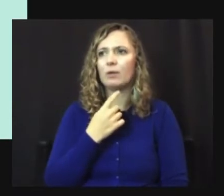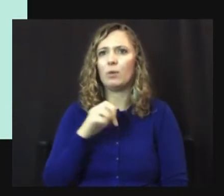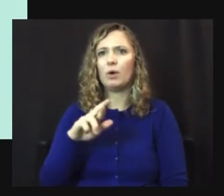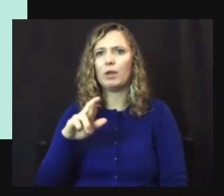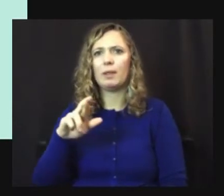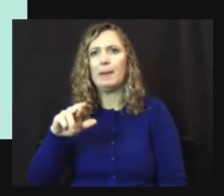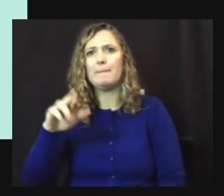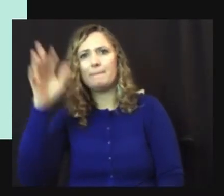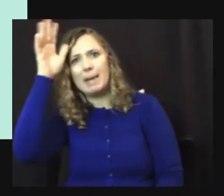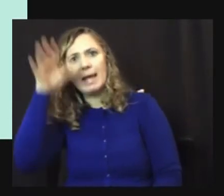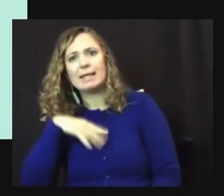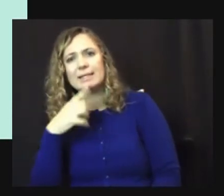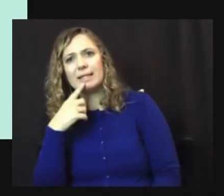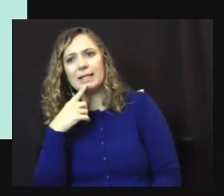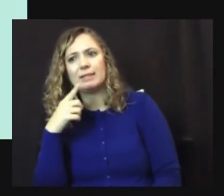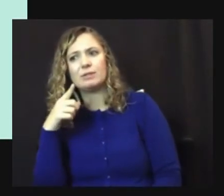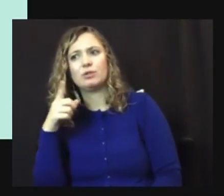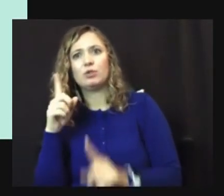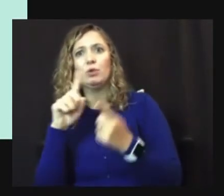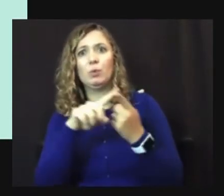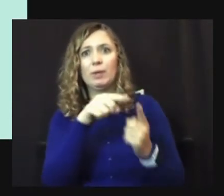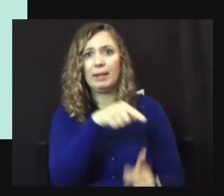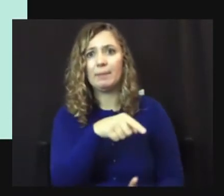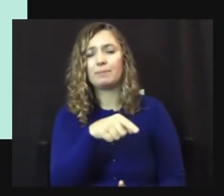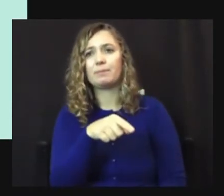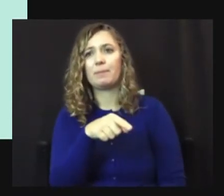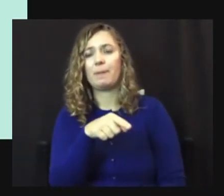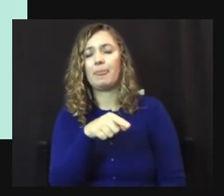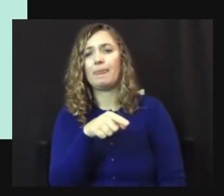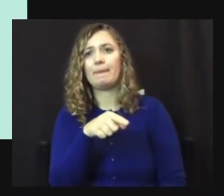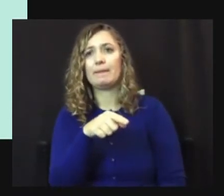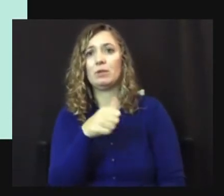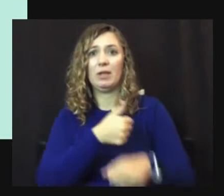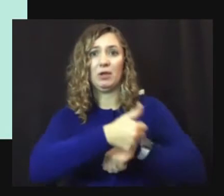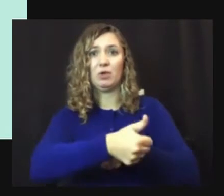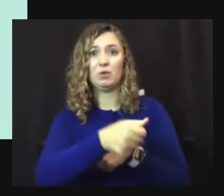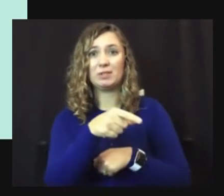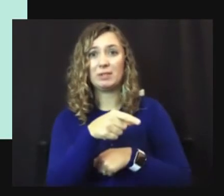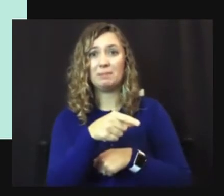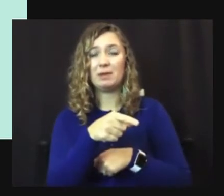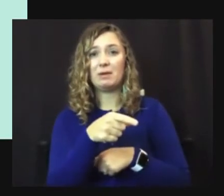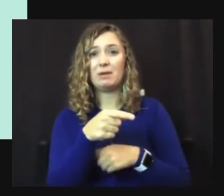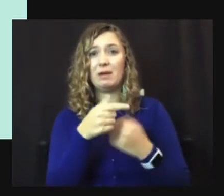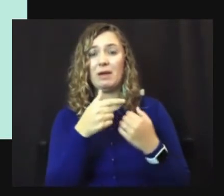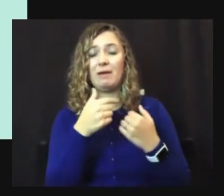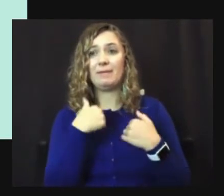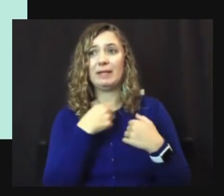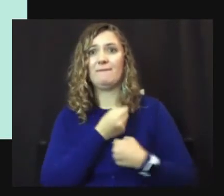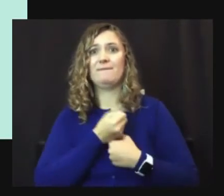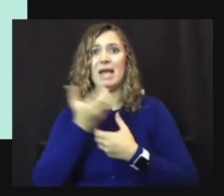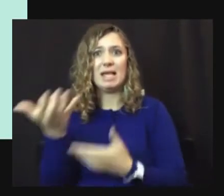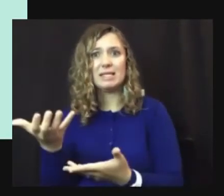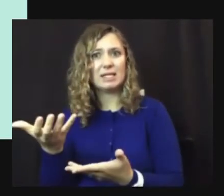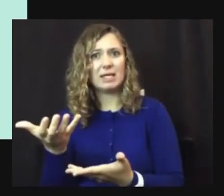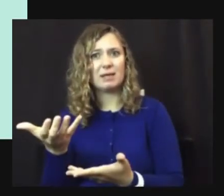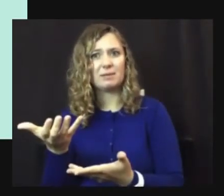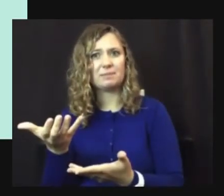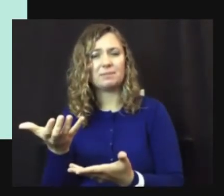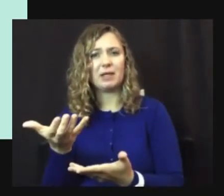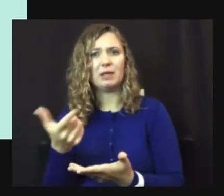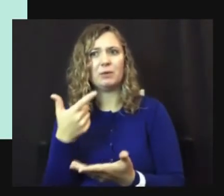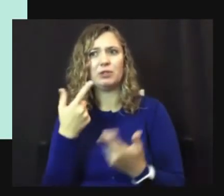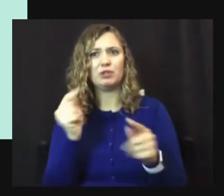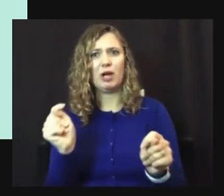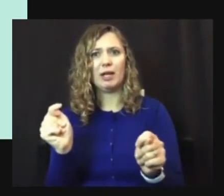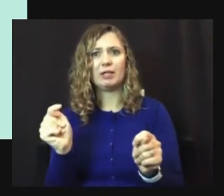They accused that as or accused him of having made a confession that he was trying to